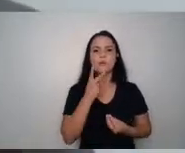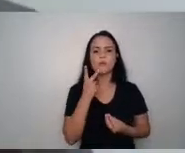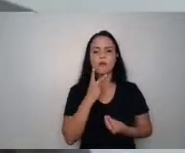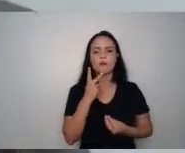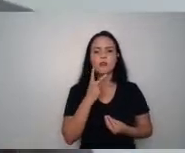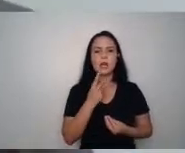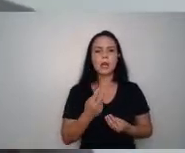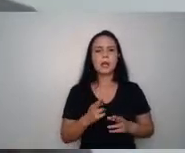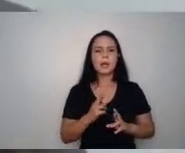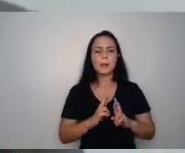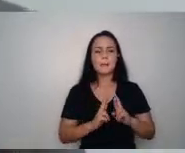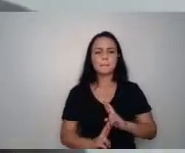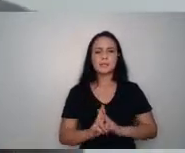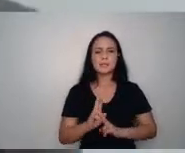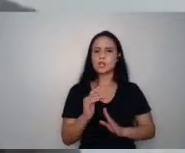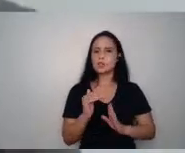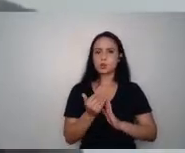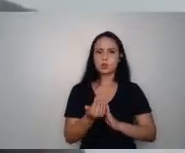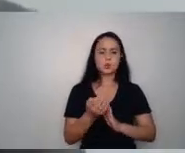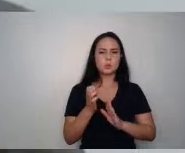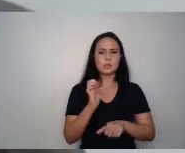capacity to be